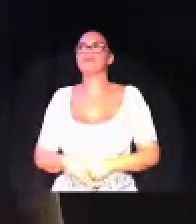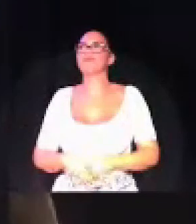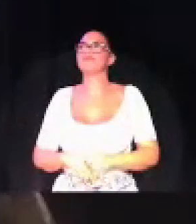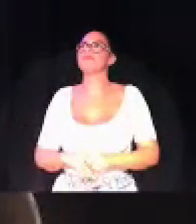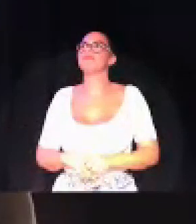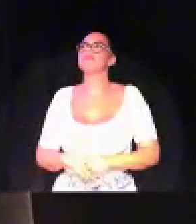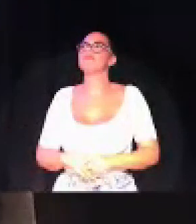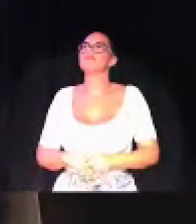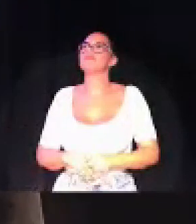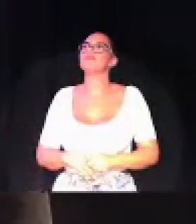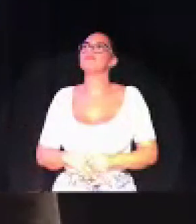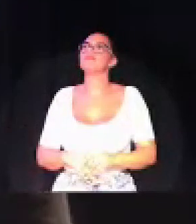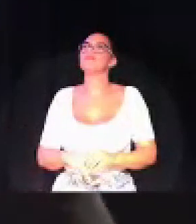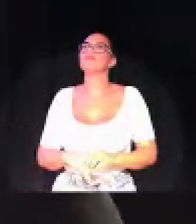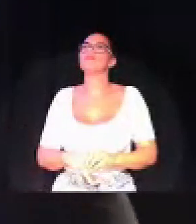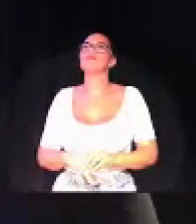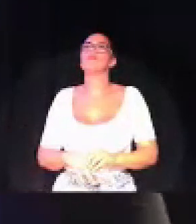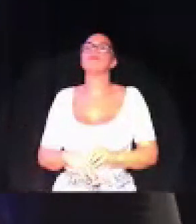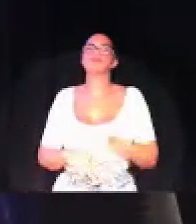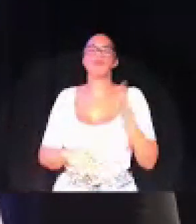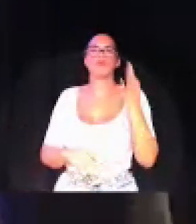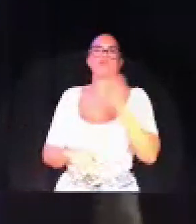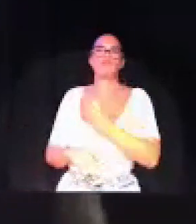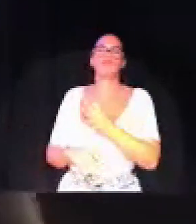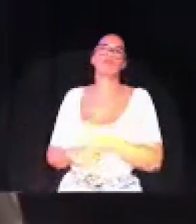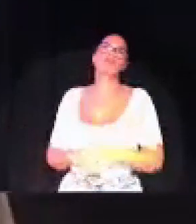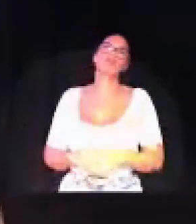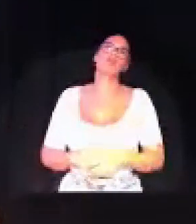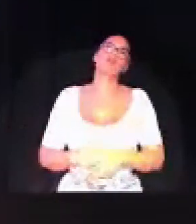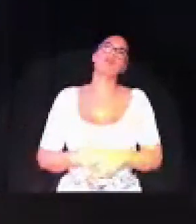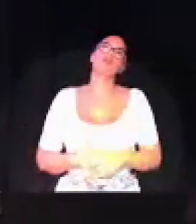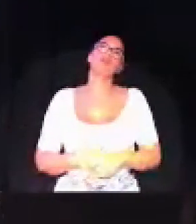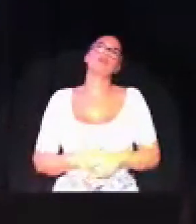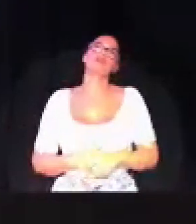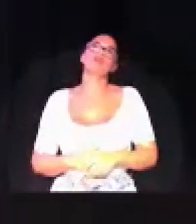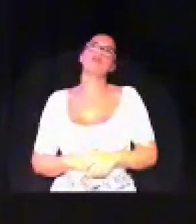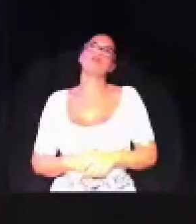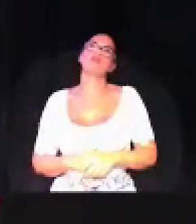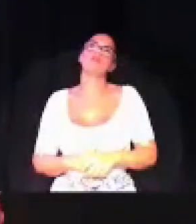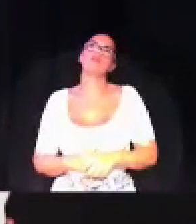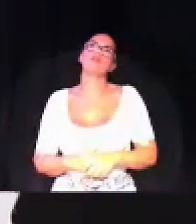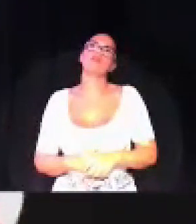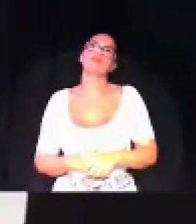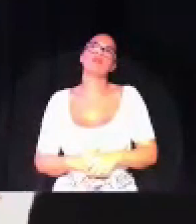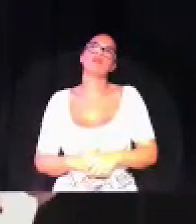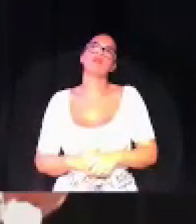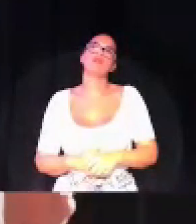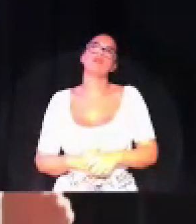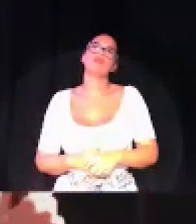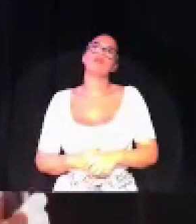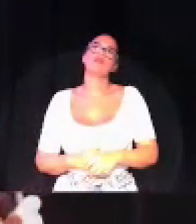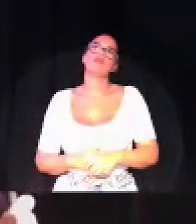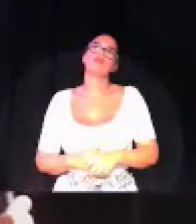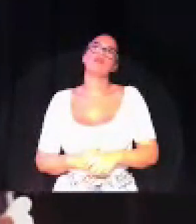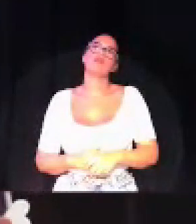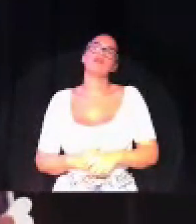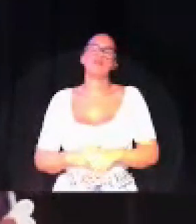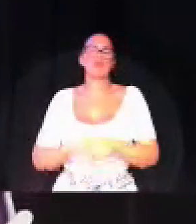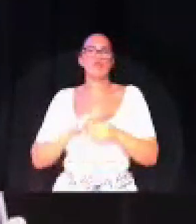Yeah. Sorry, and then in terms of how you did it, kind of, not that isn't creative, but in terms of like the performance of